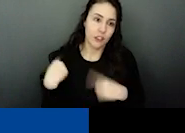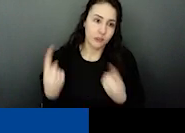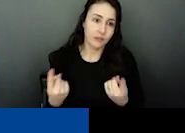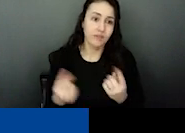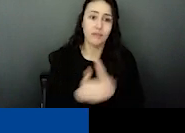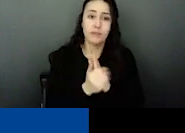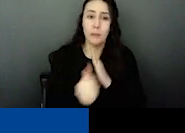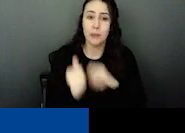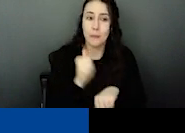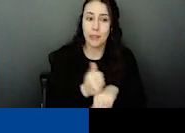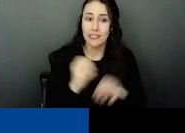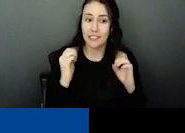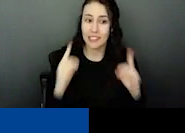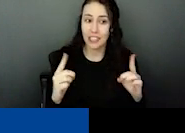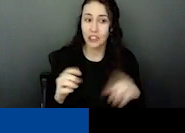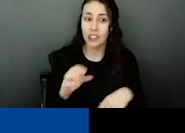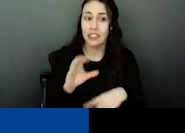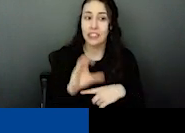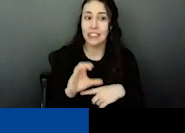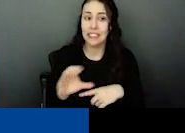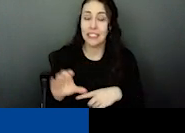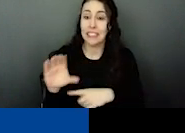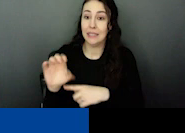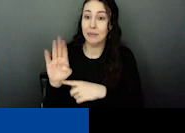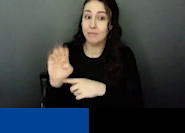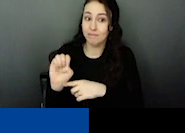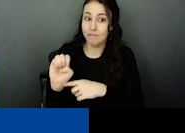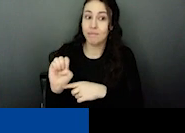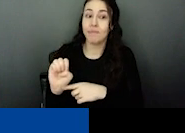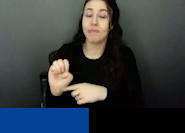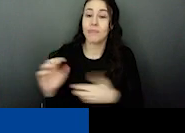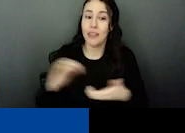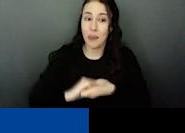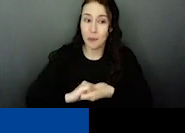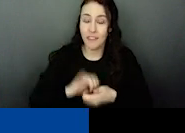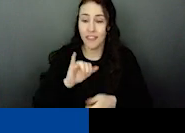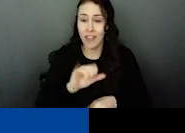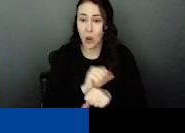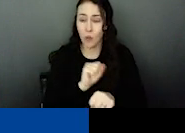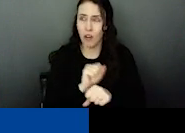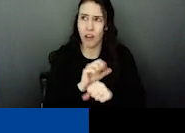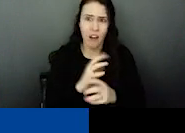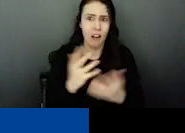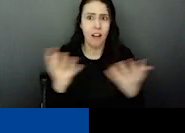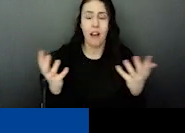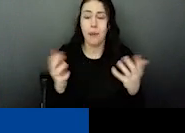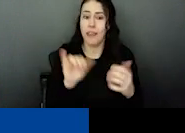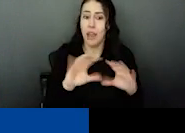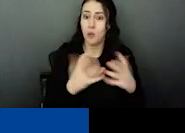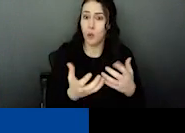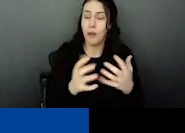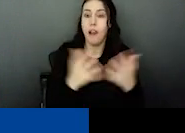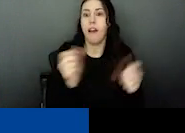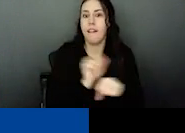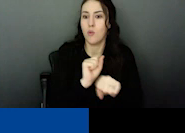Collaborative. That group did a lot of work in the last year and a half, the eight colleges involved. We as the